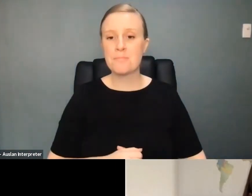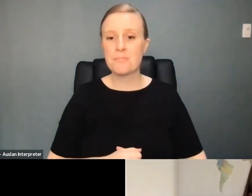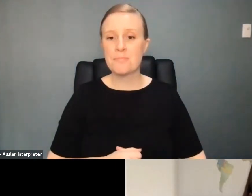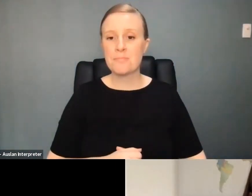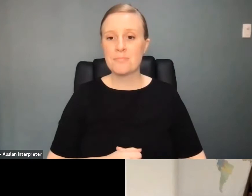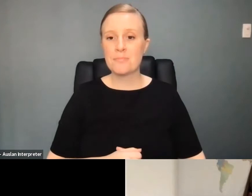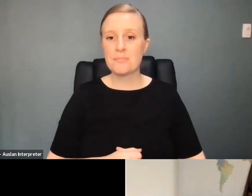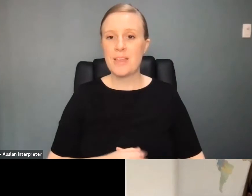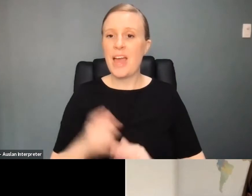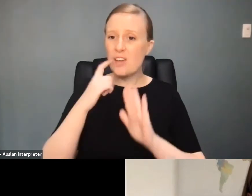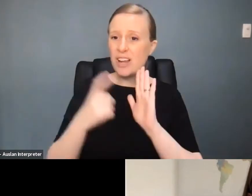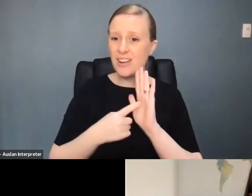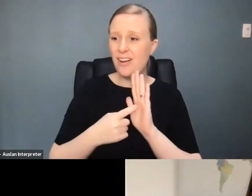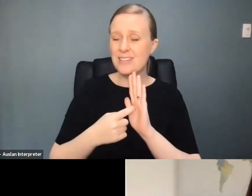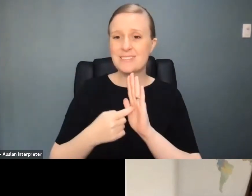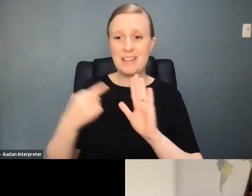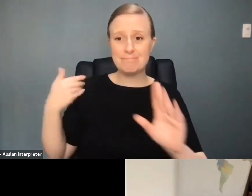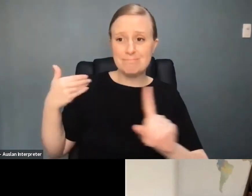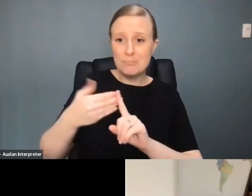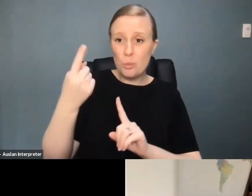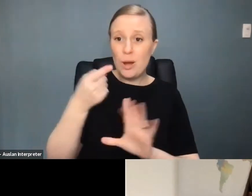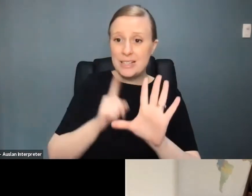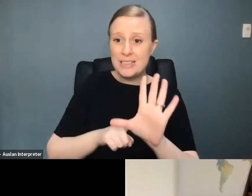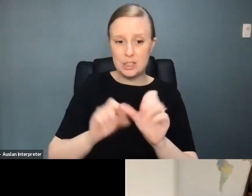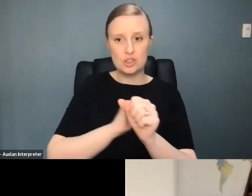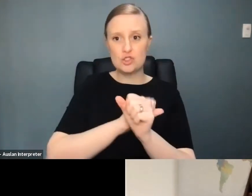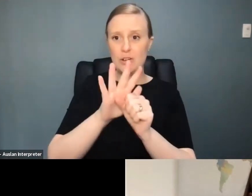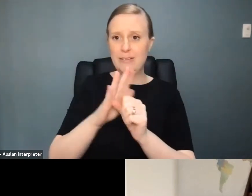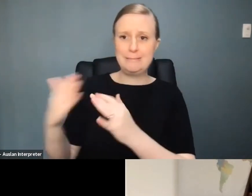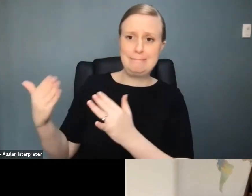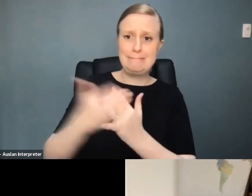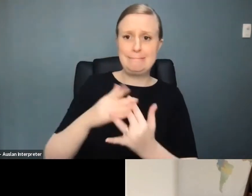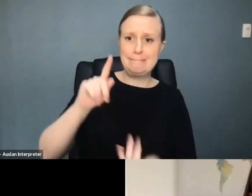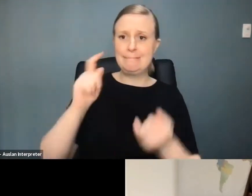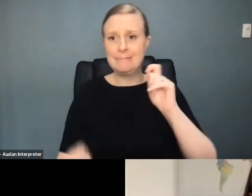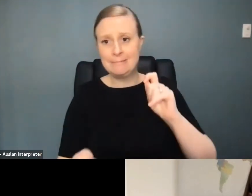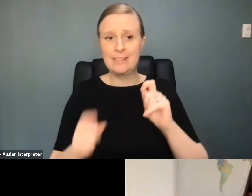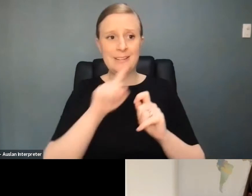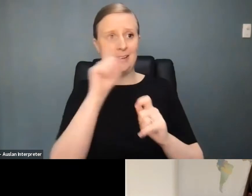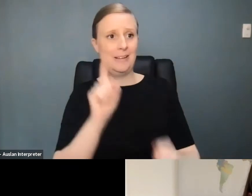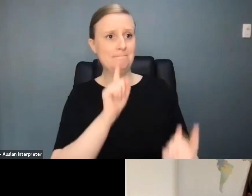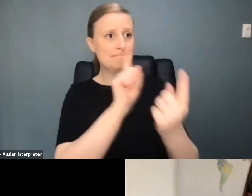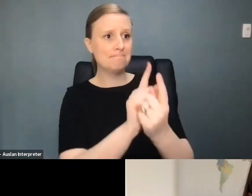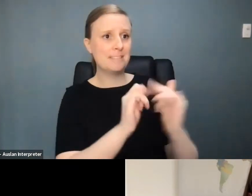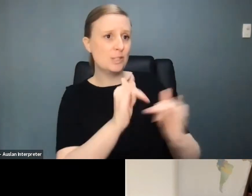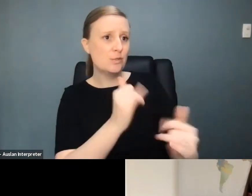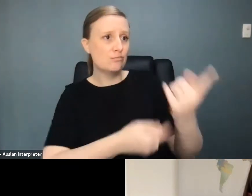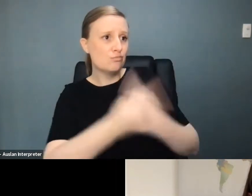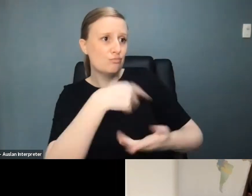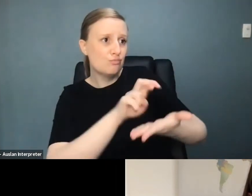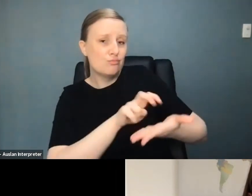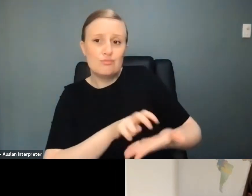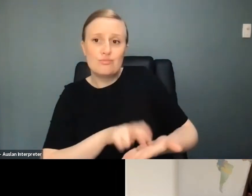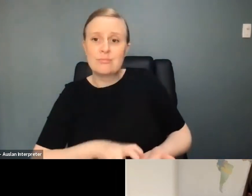they have managed to pivot from in-person interviews after lockdown to interviews